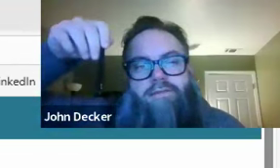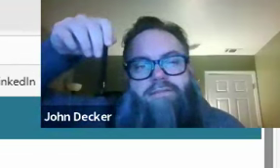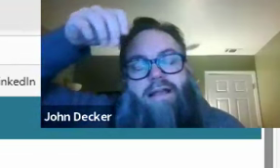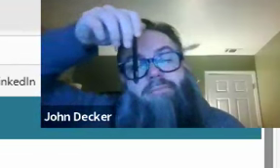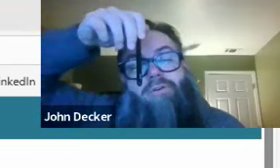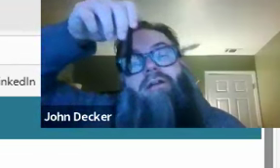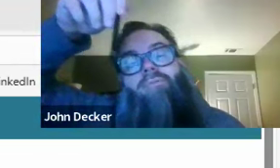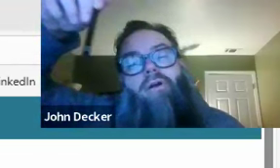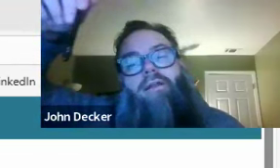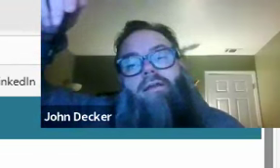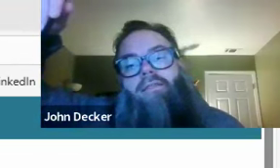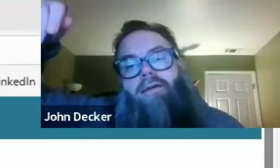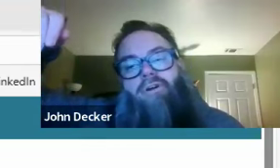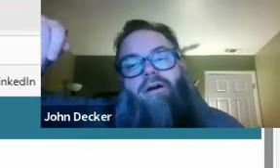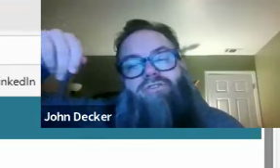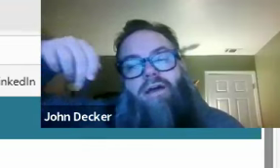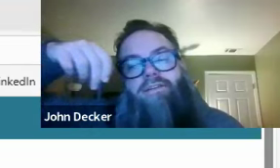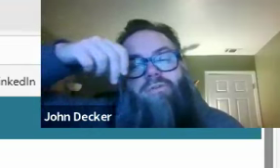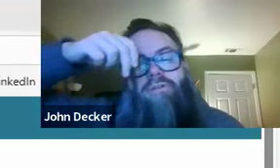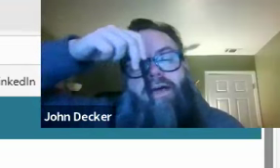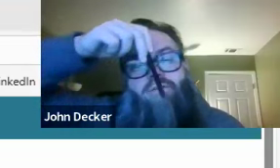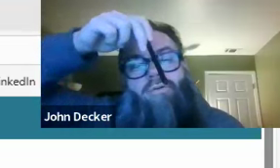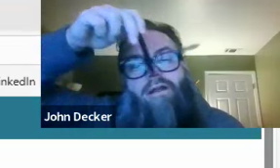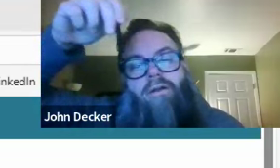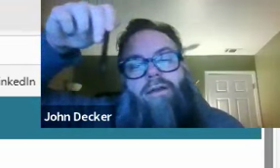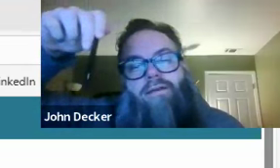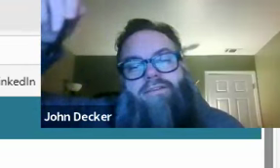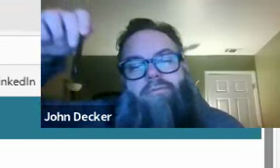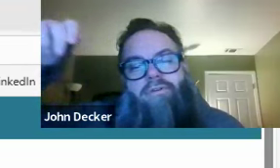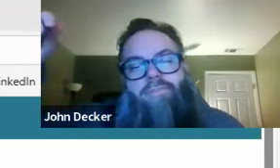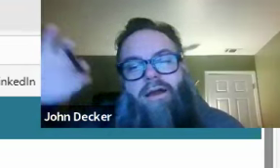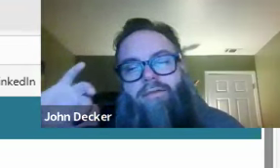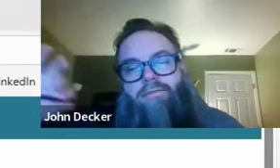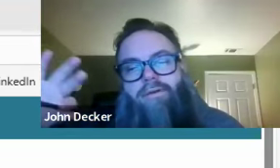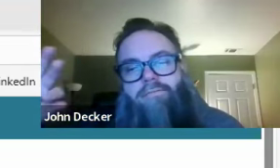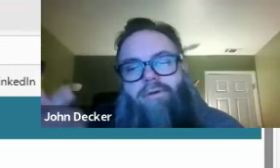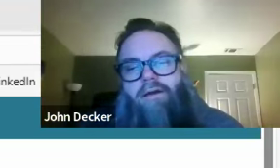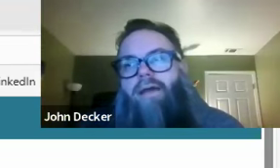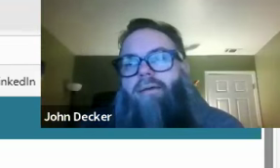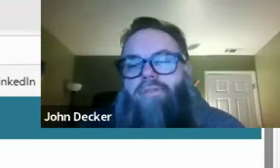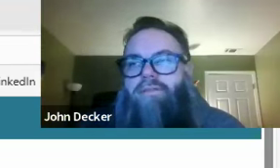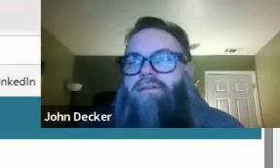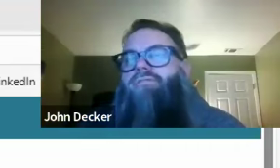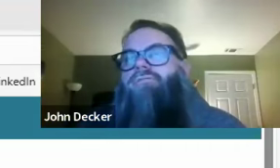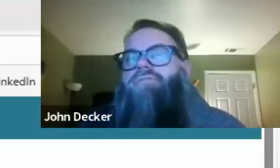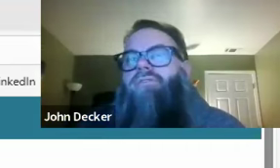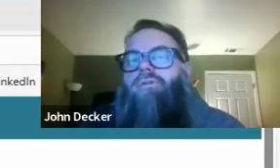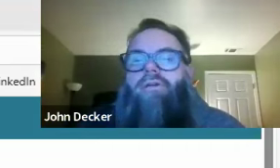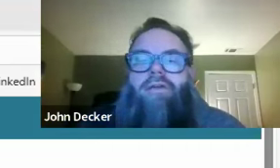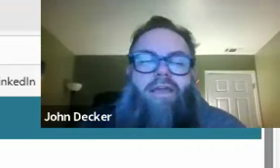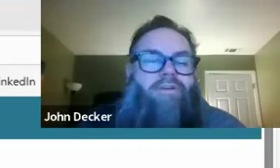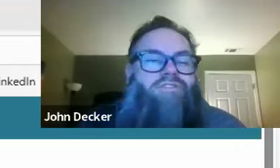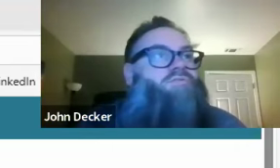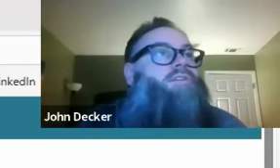that the Sacramento airport, they have a contract where that whole area is covered by the app that they serve.